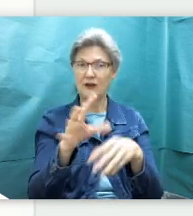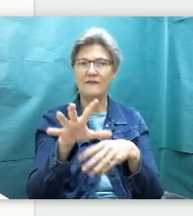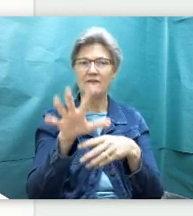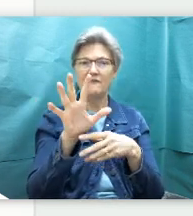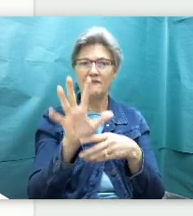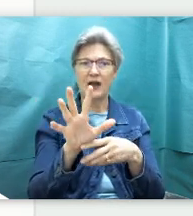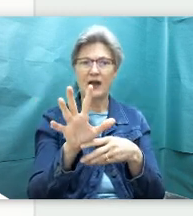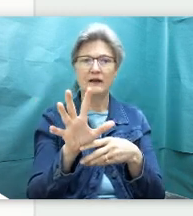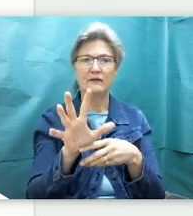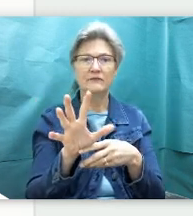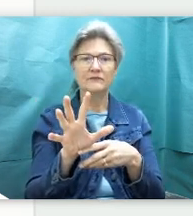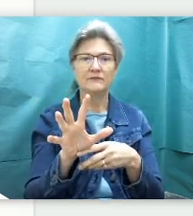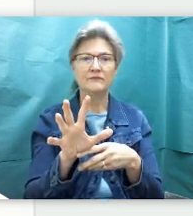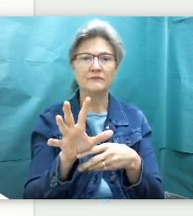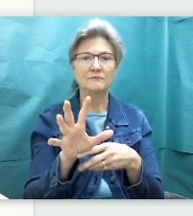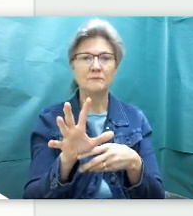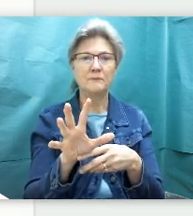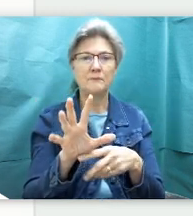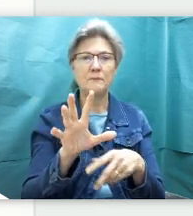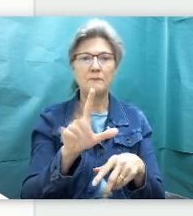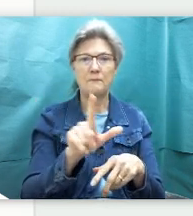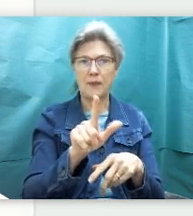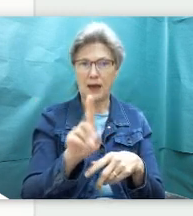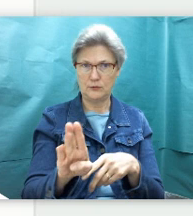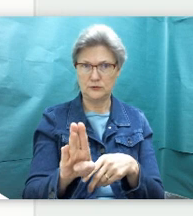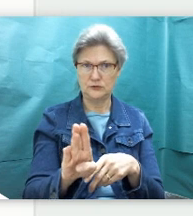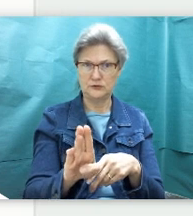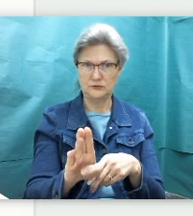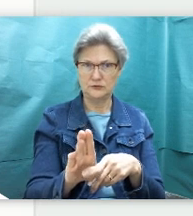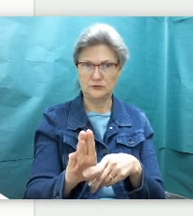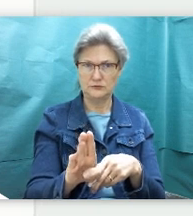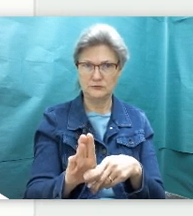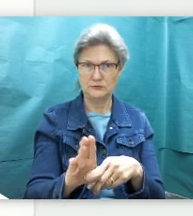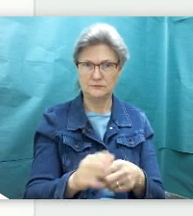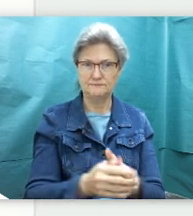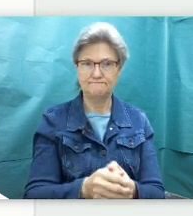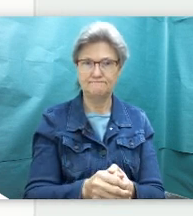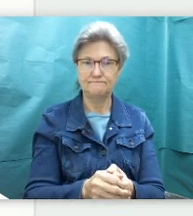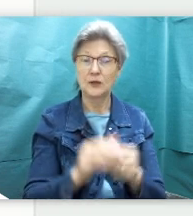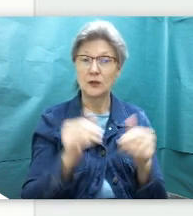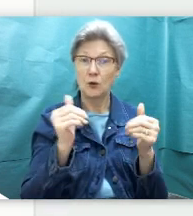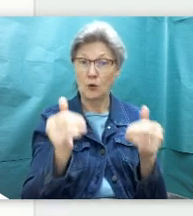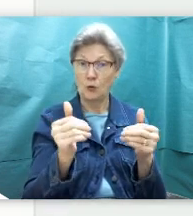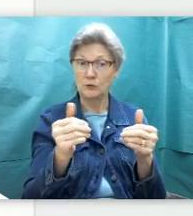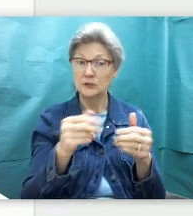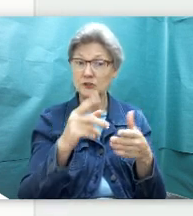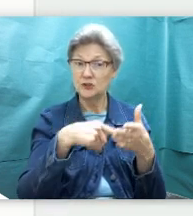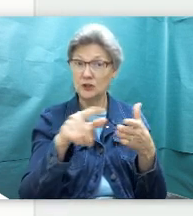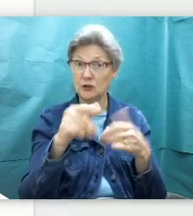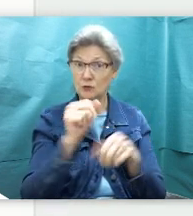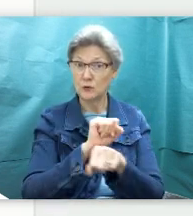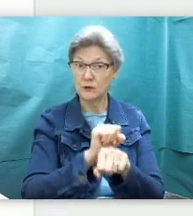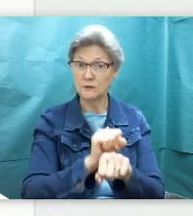here after you solve for 5 pounds. All right, take a second to check your work.